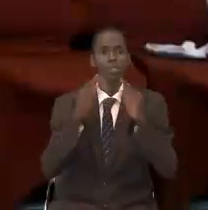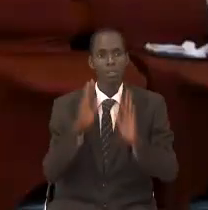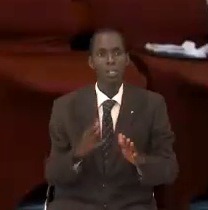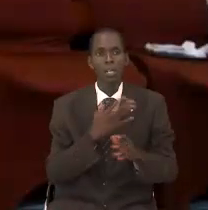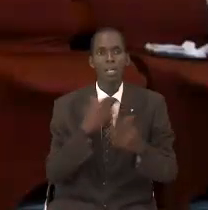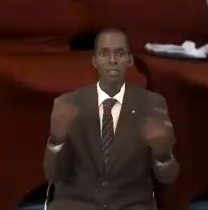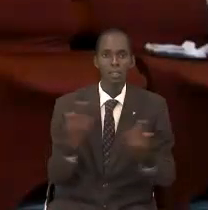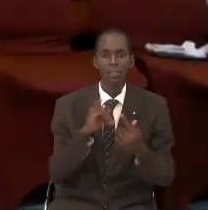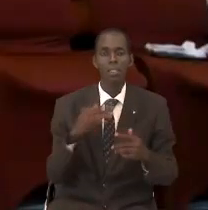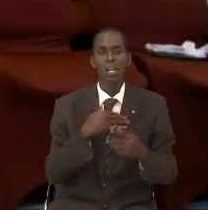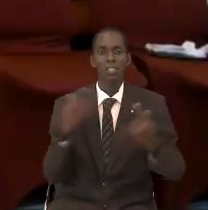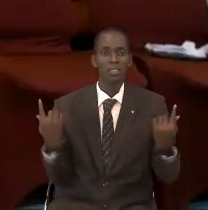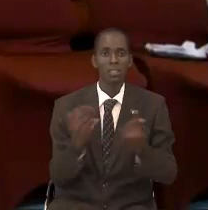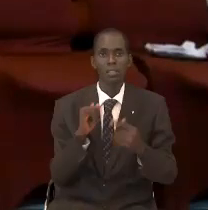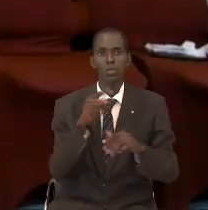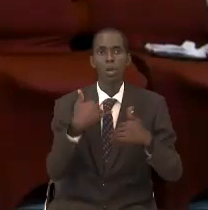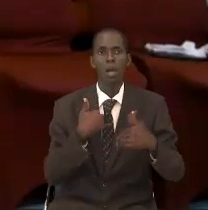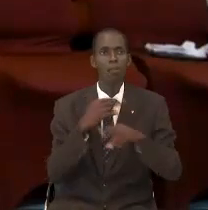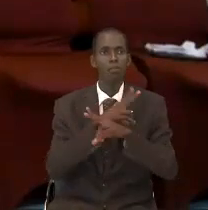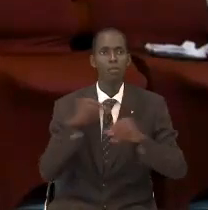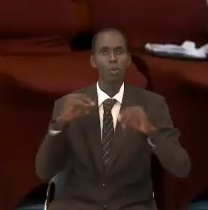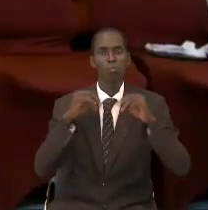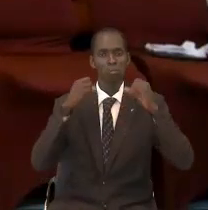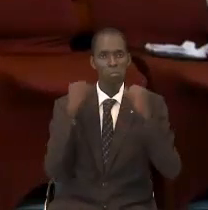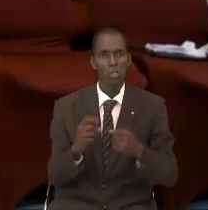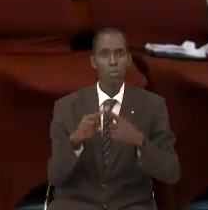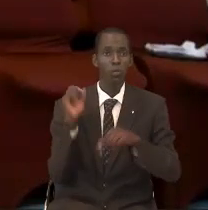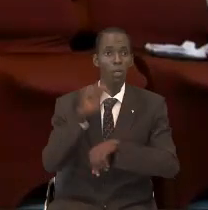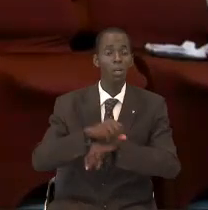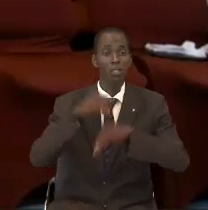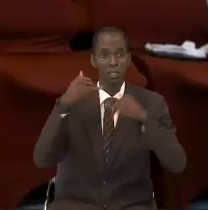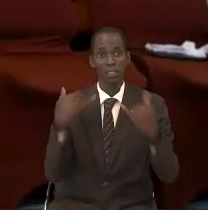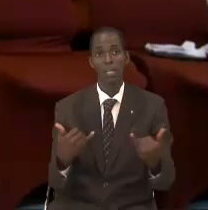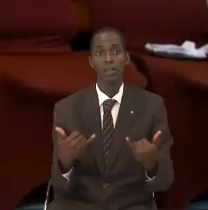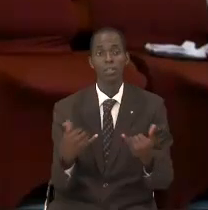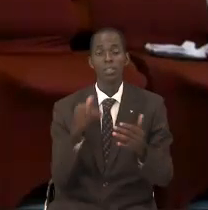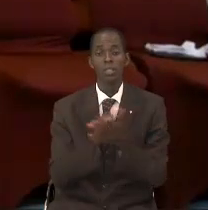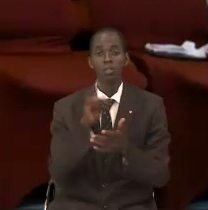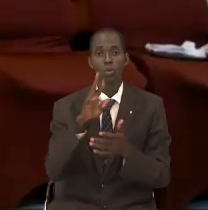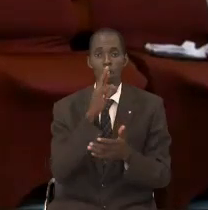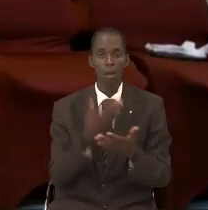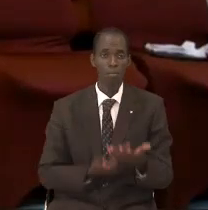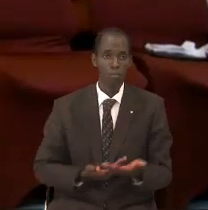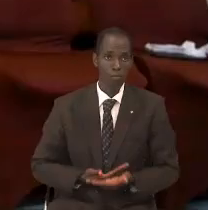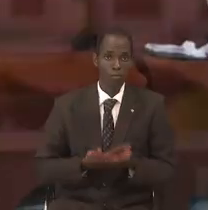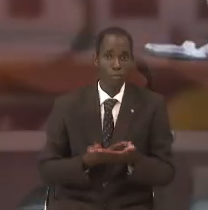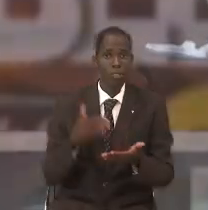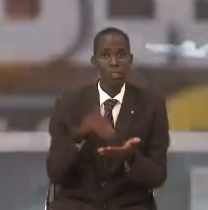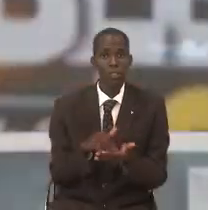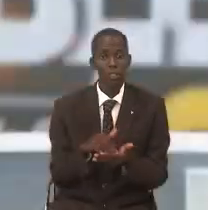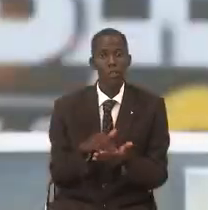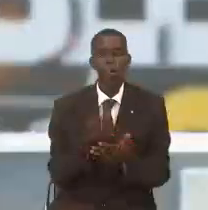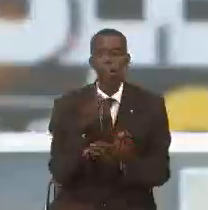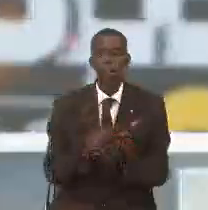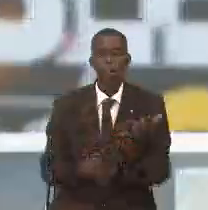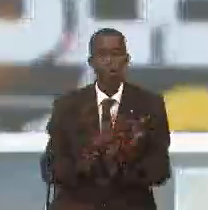and sinning, and you had no power to overcome, now that you are born again, whosoever,